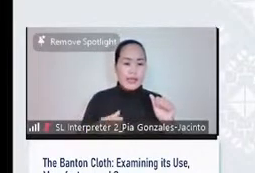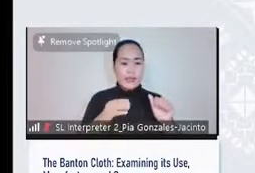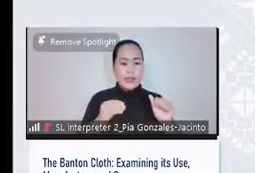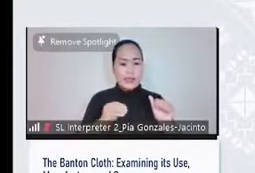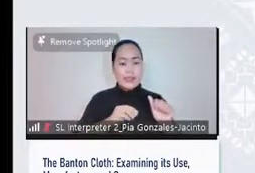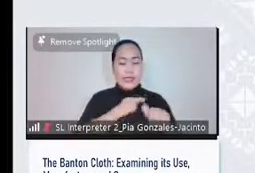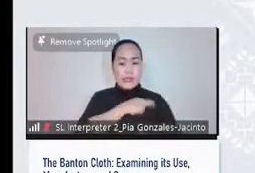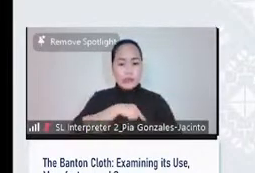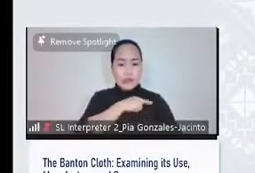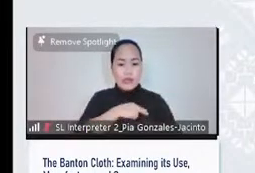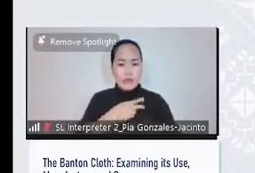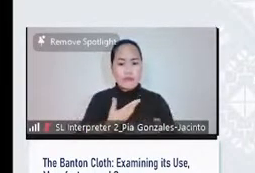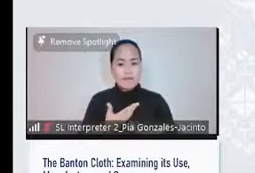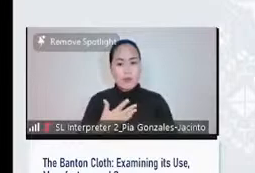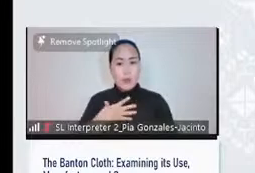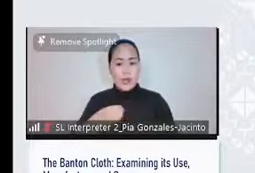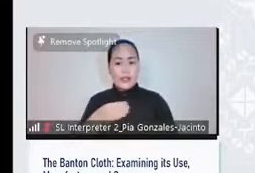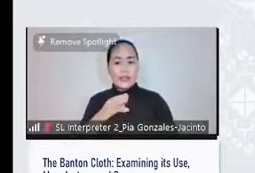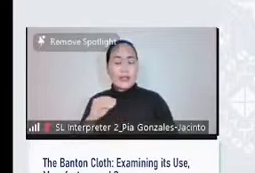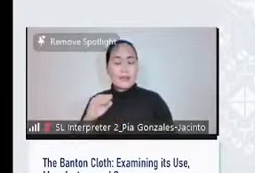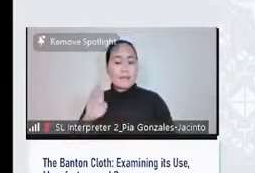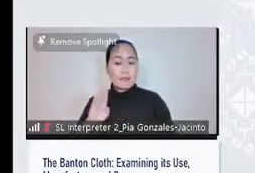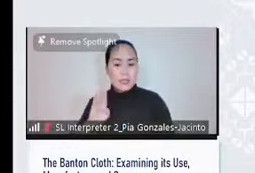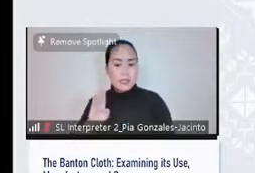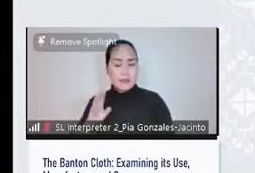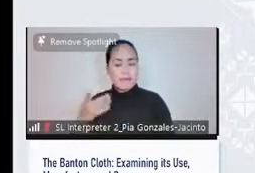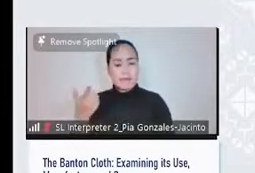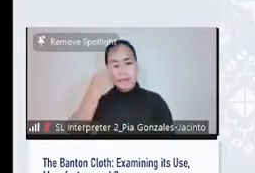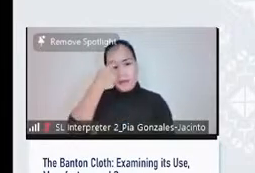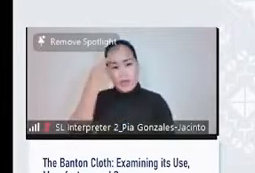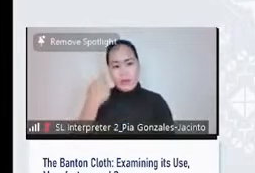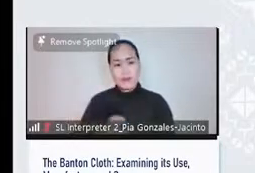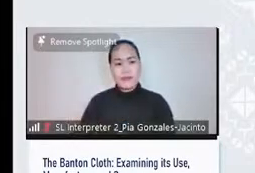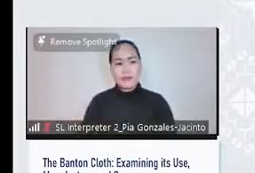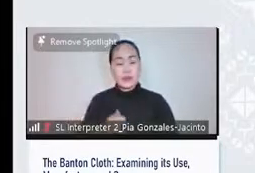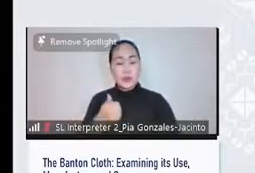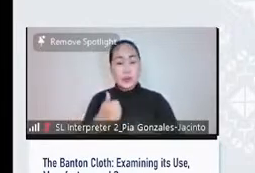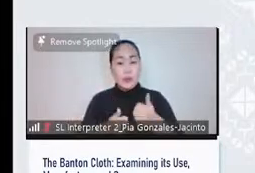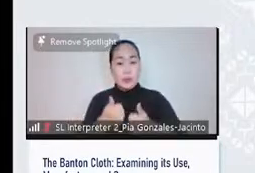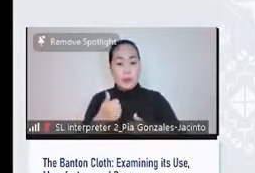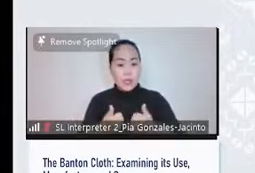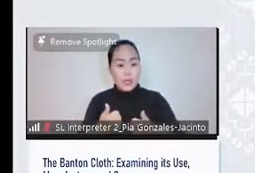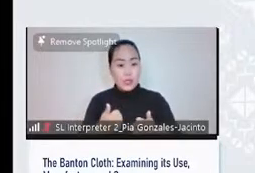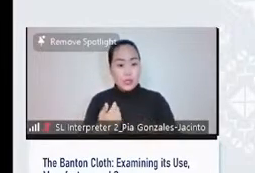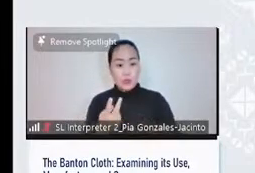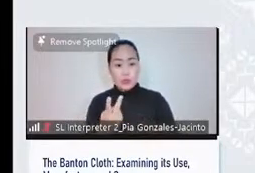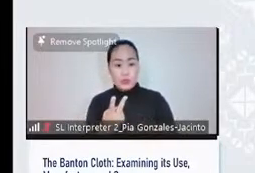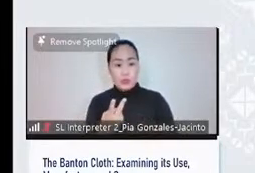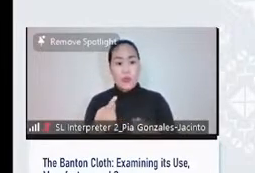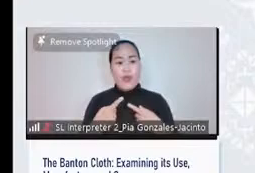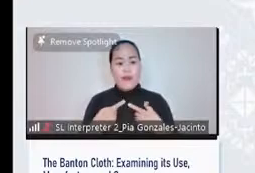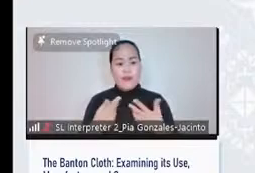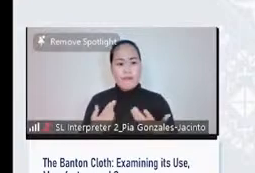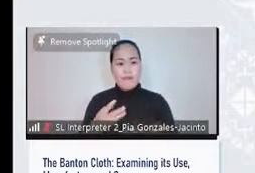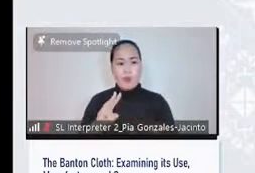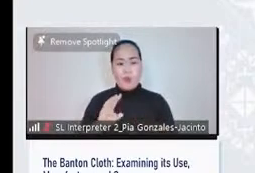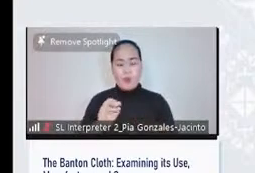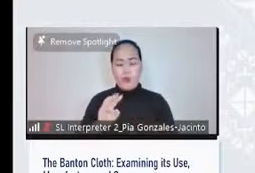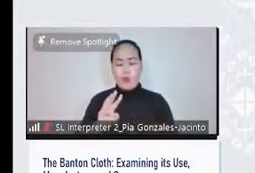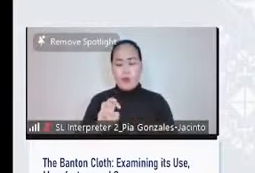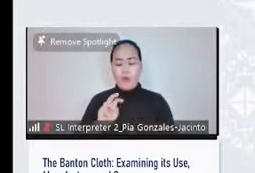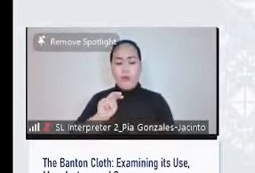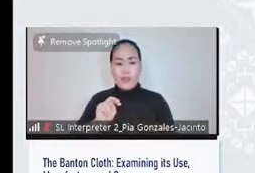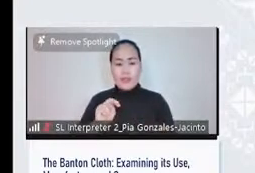black. Based on the weft threads, the two fragments are separate textiles. Compared with the woven abaca textiles